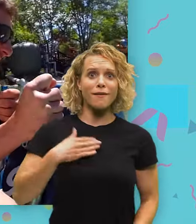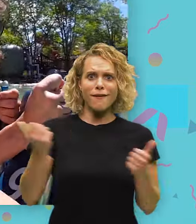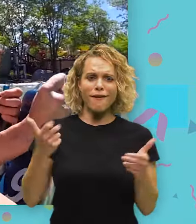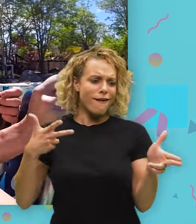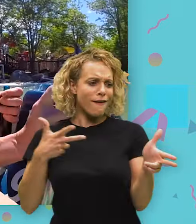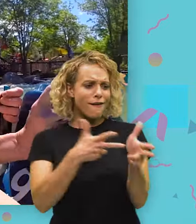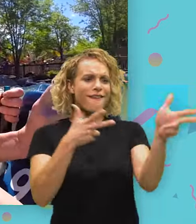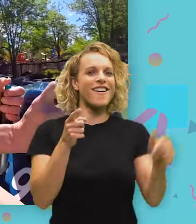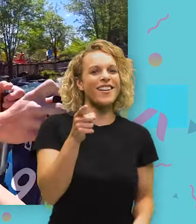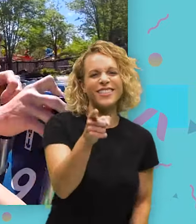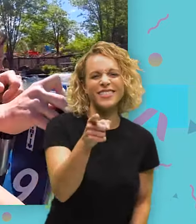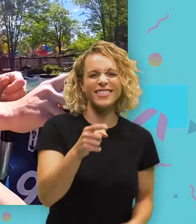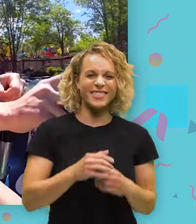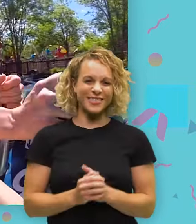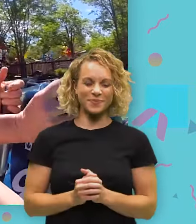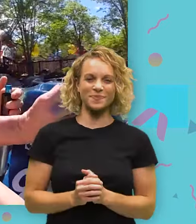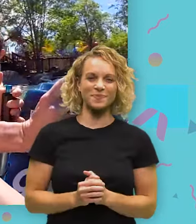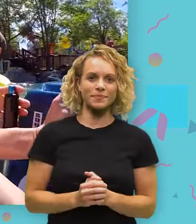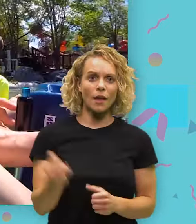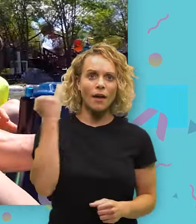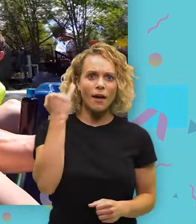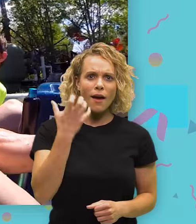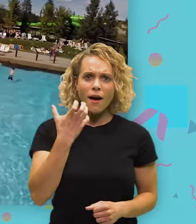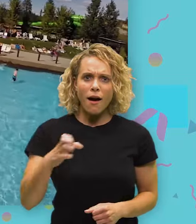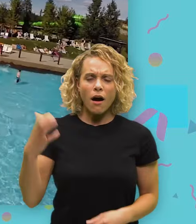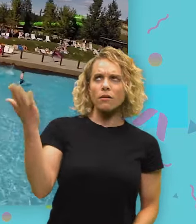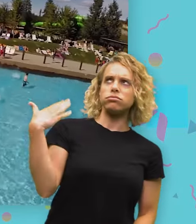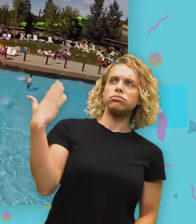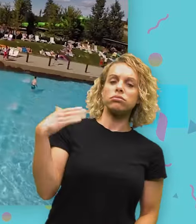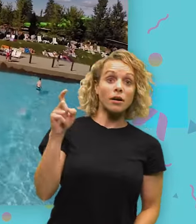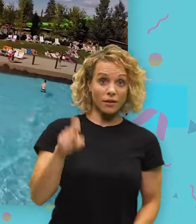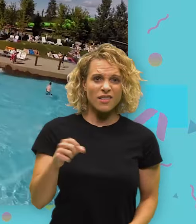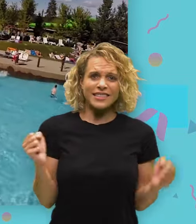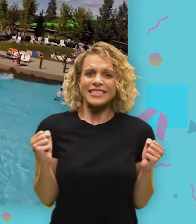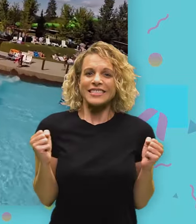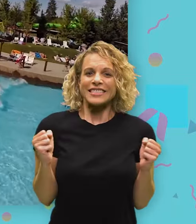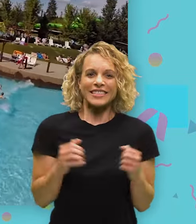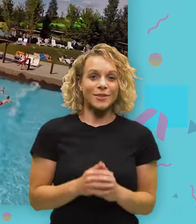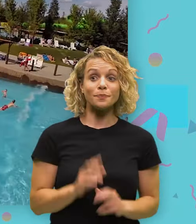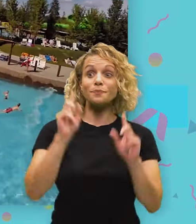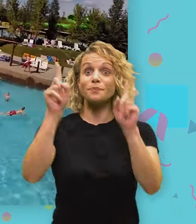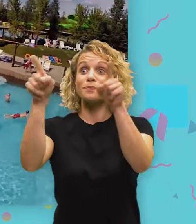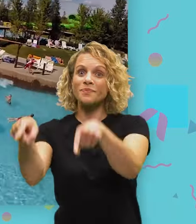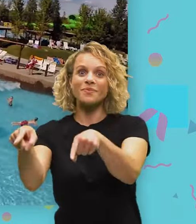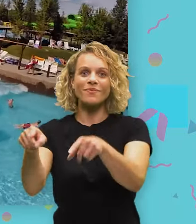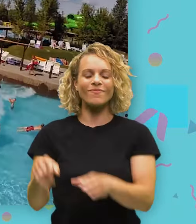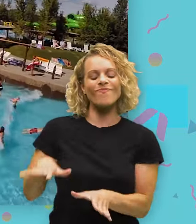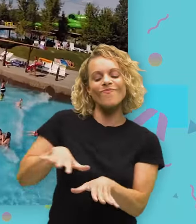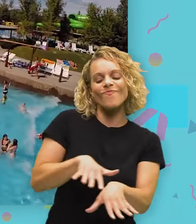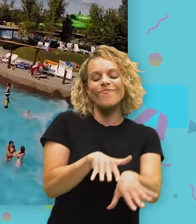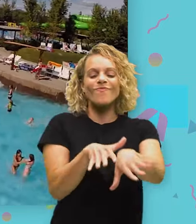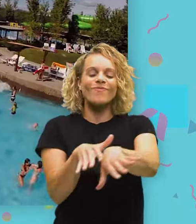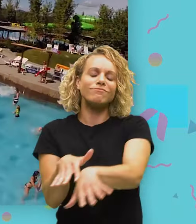I'll bump my car into you. If it's hot and we could use a shiver, well, we could